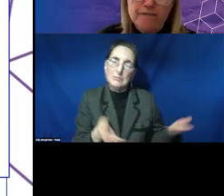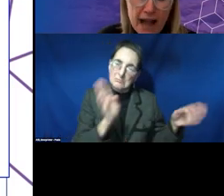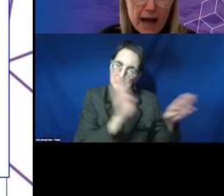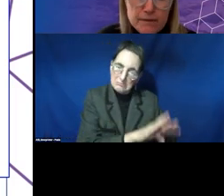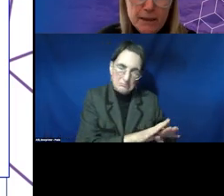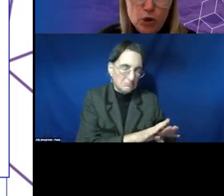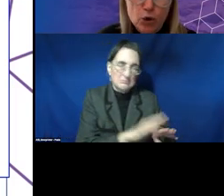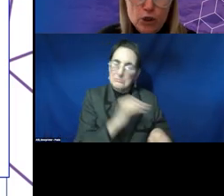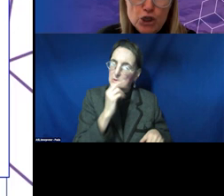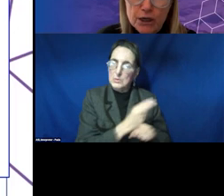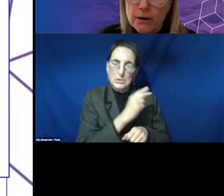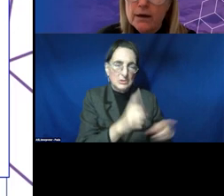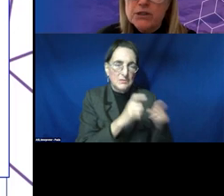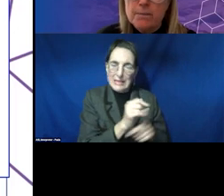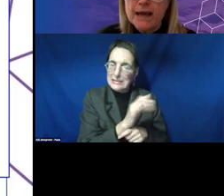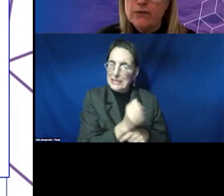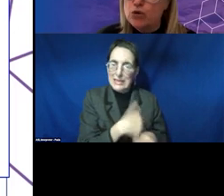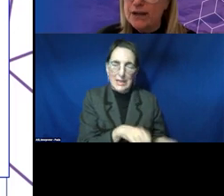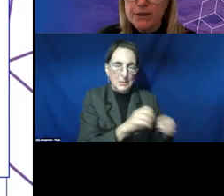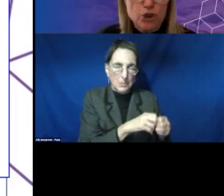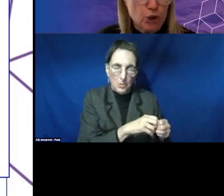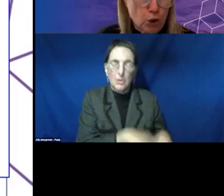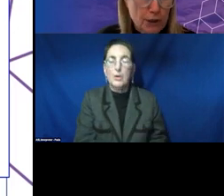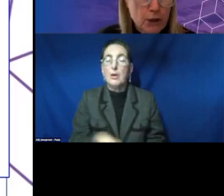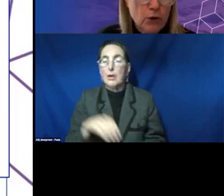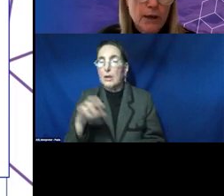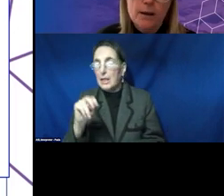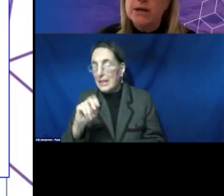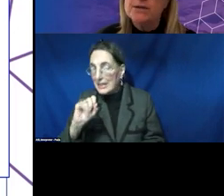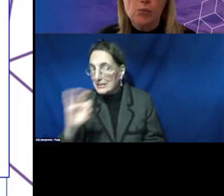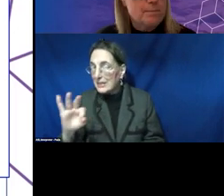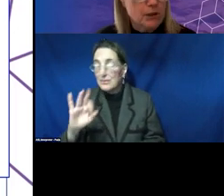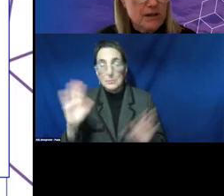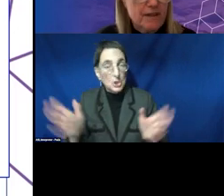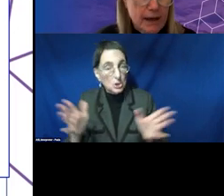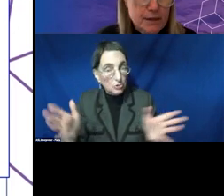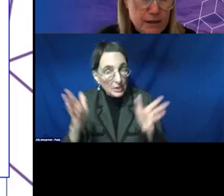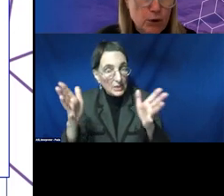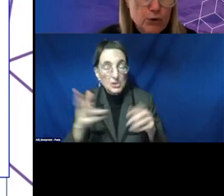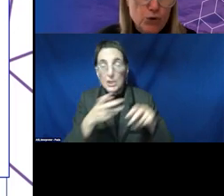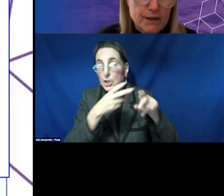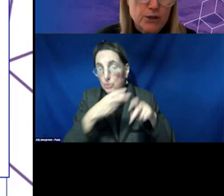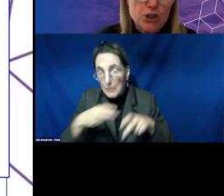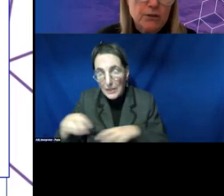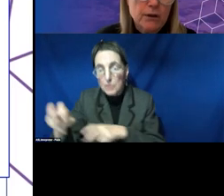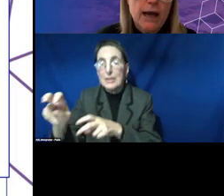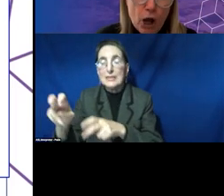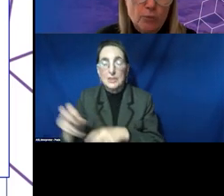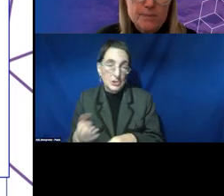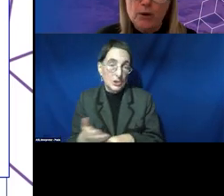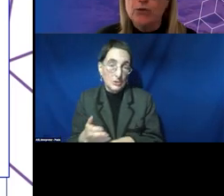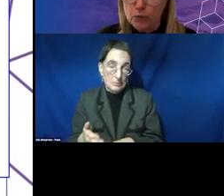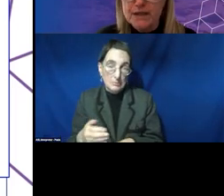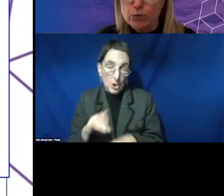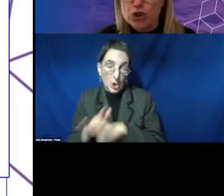2023. So NSF has been encouraging to make the transition earlier, because we believe that a smooth transition